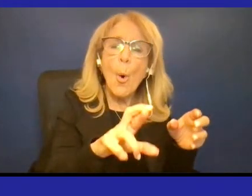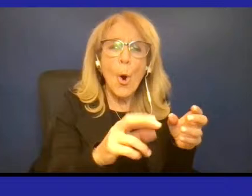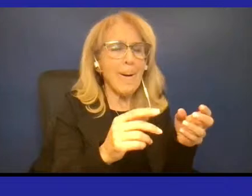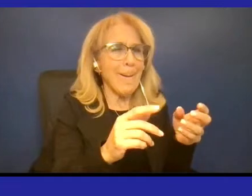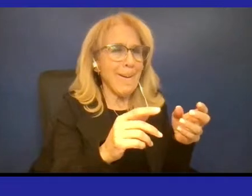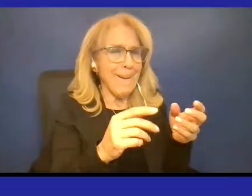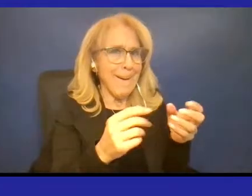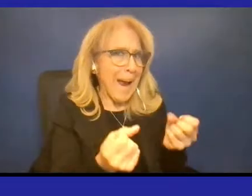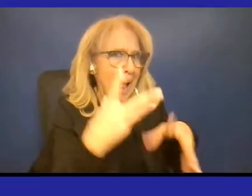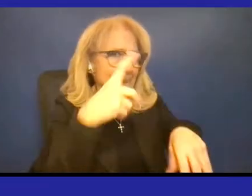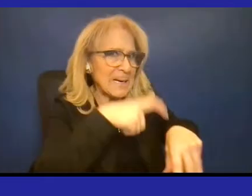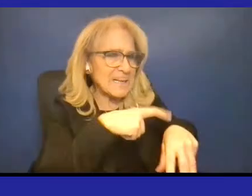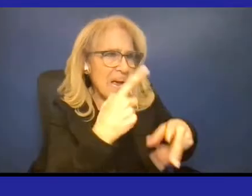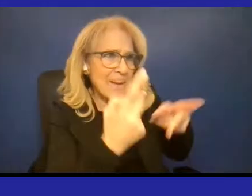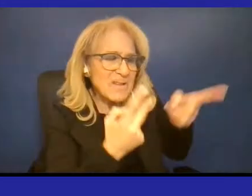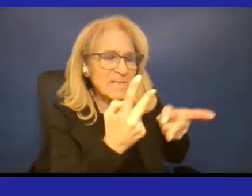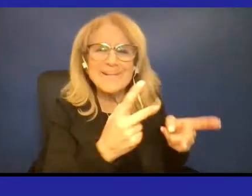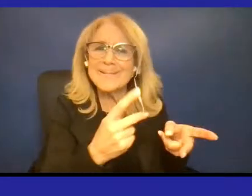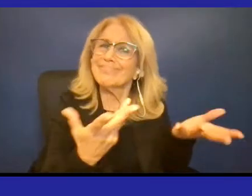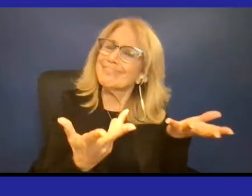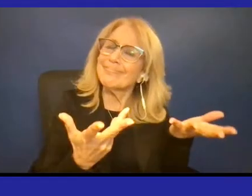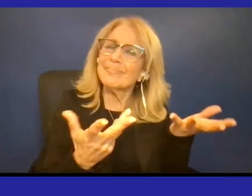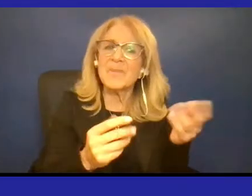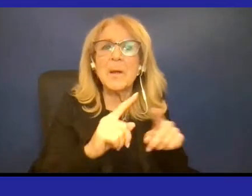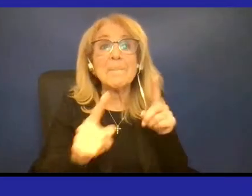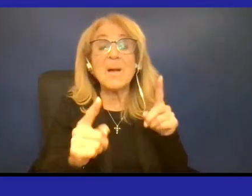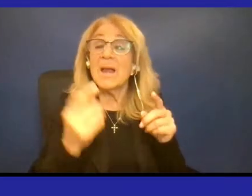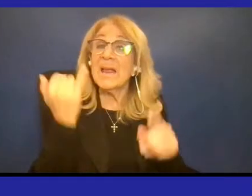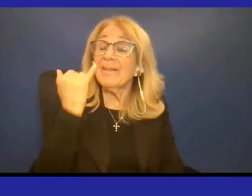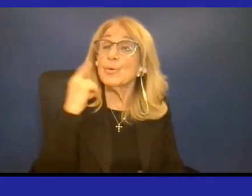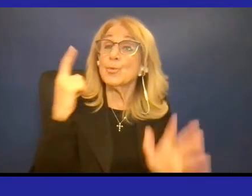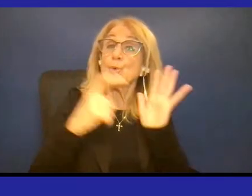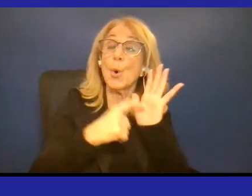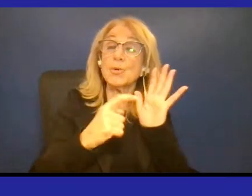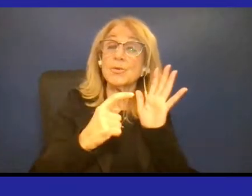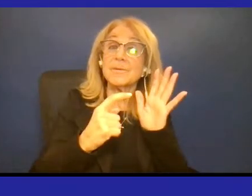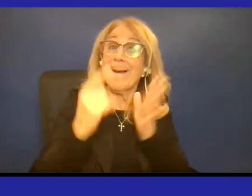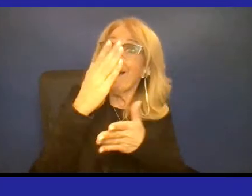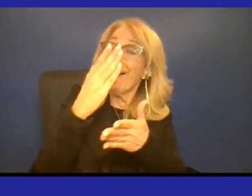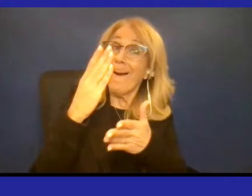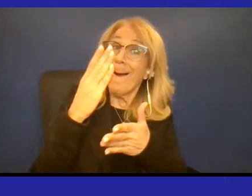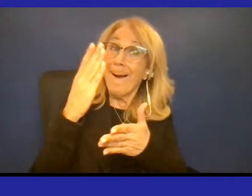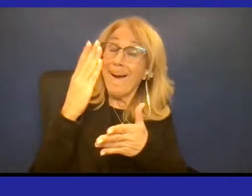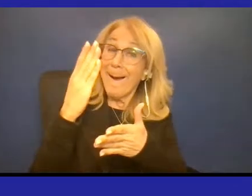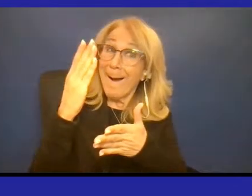you look and you're like, wow, half the people are logging in,